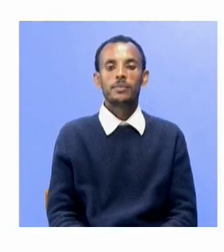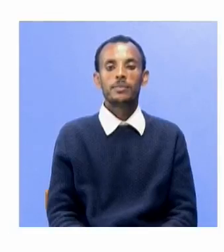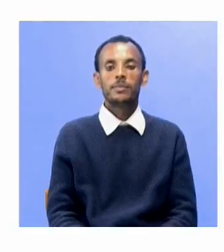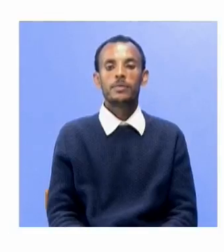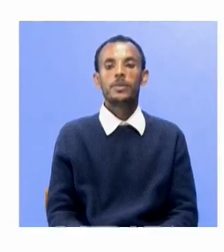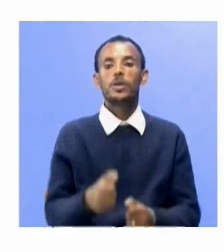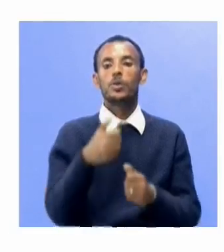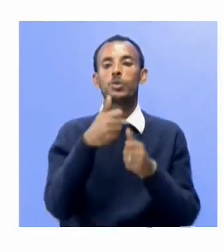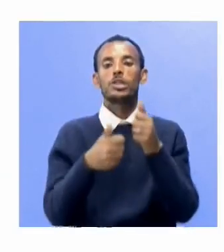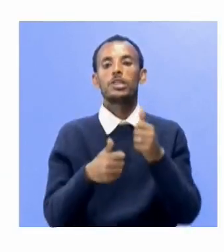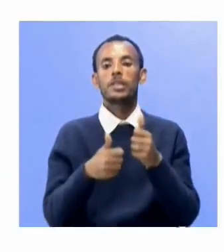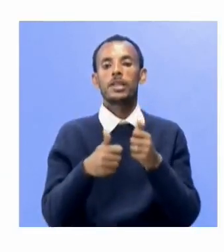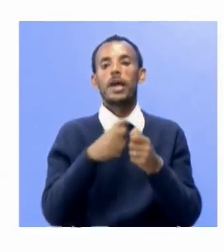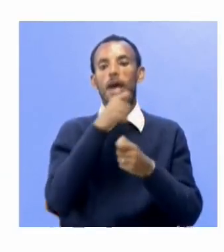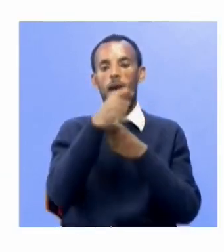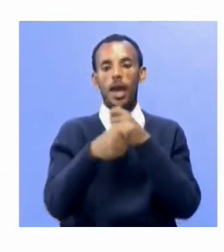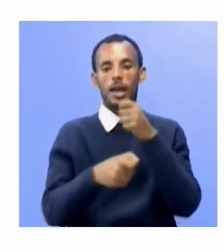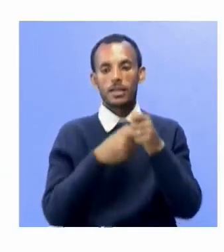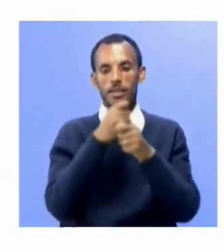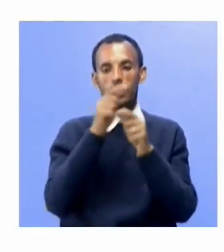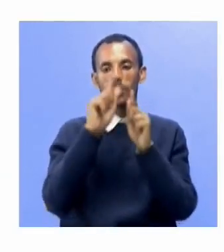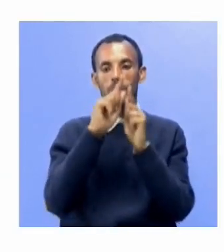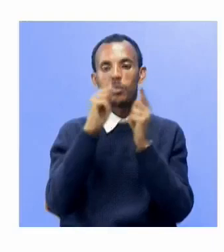Which age group has greatest number